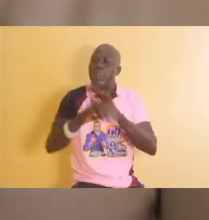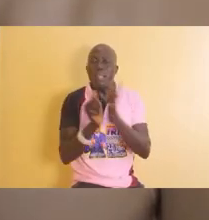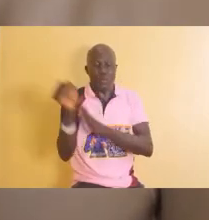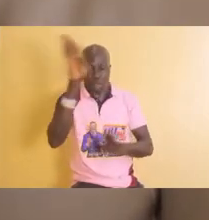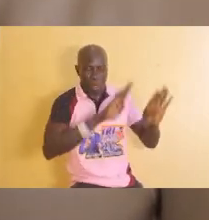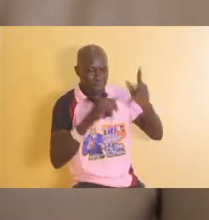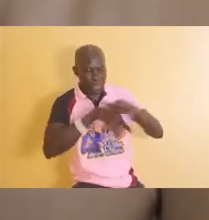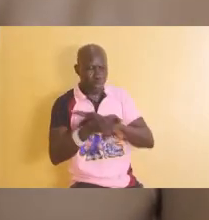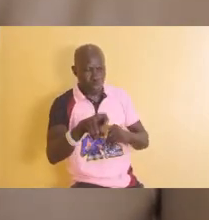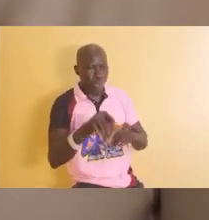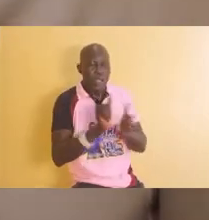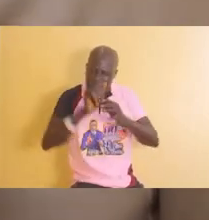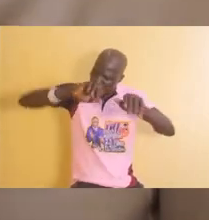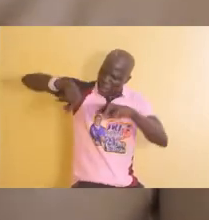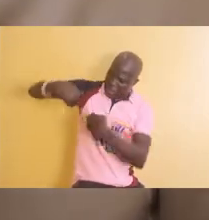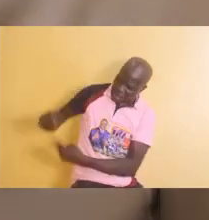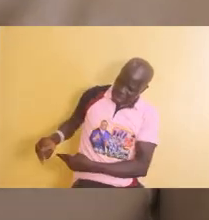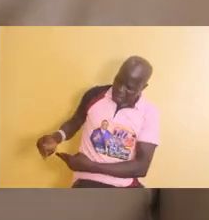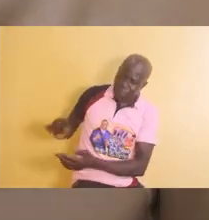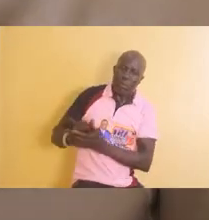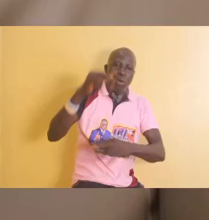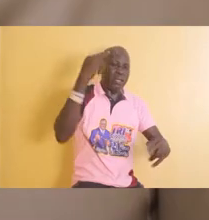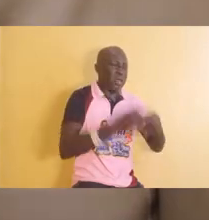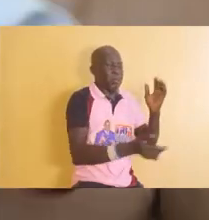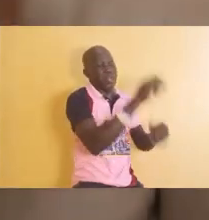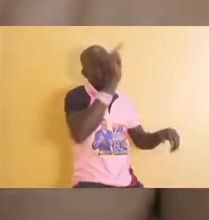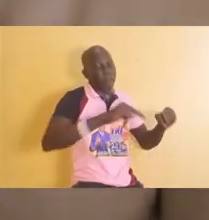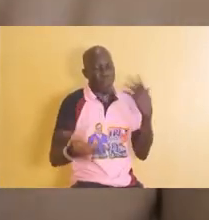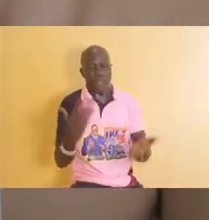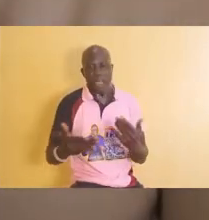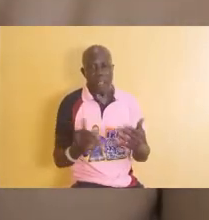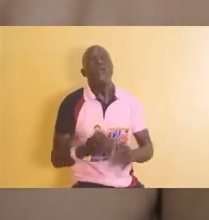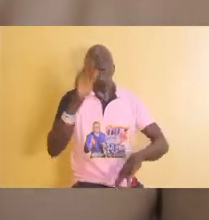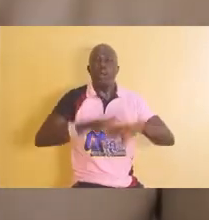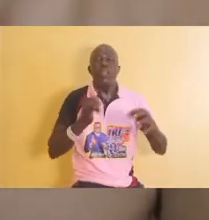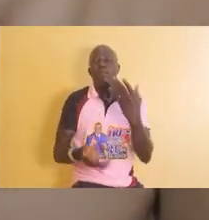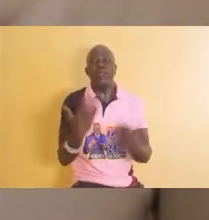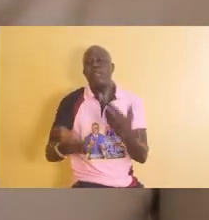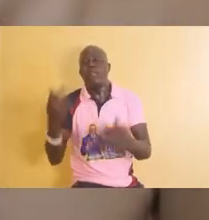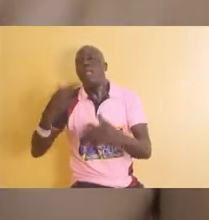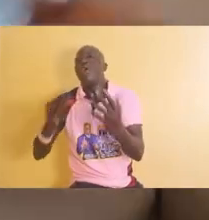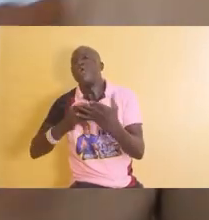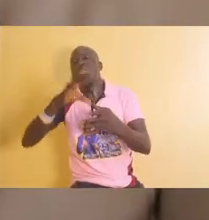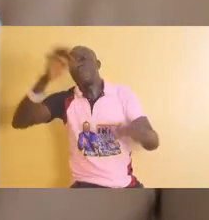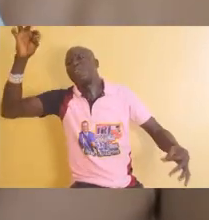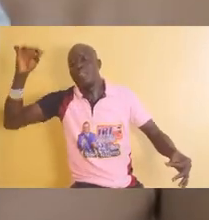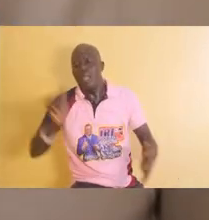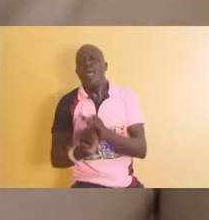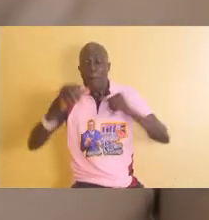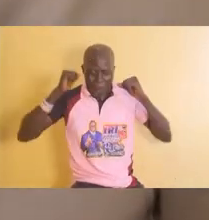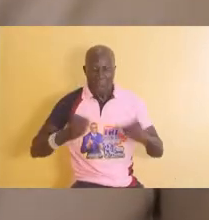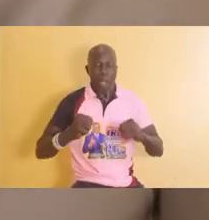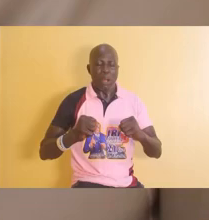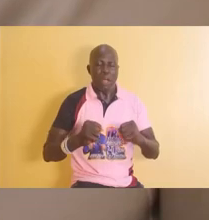ma ye o ni wa le be but you need the fire o ni no ina por ko jesus the name of jesus be remember all this to